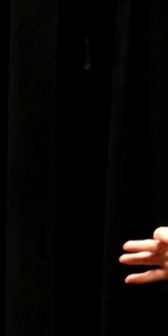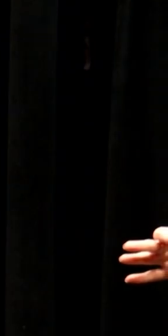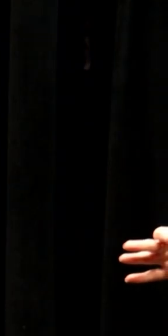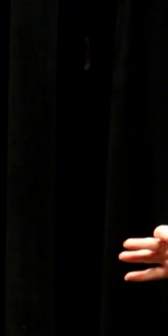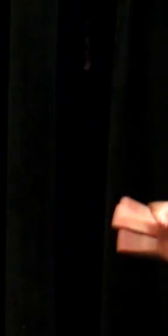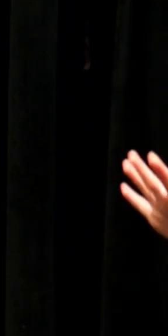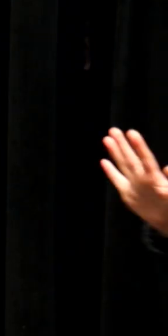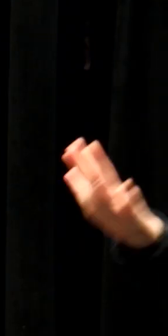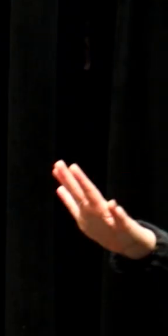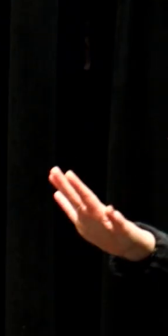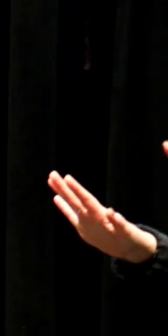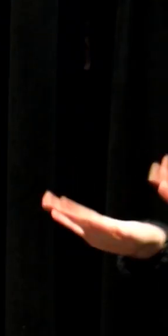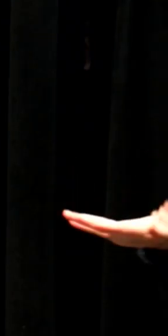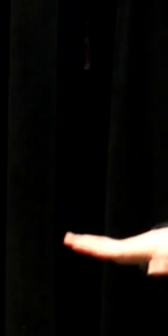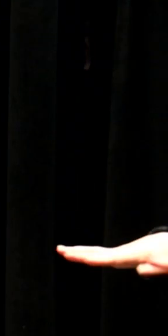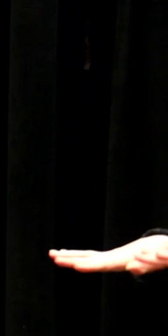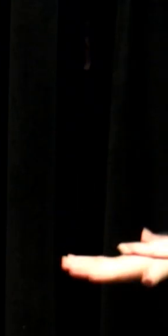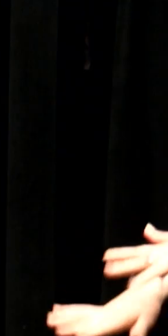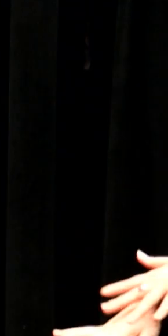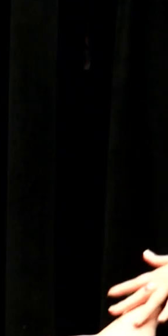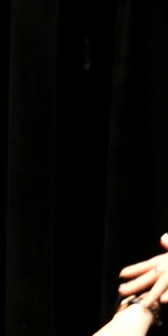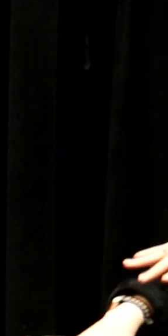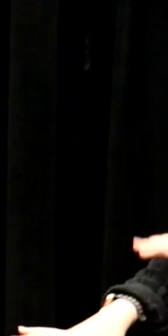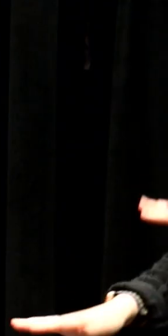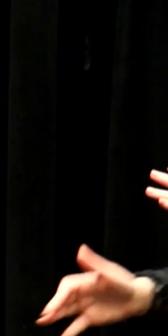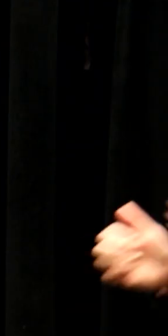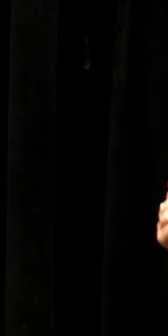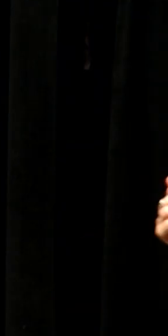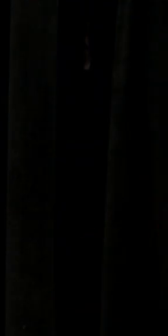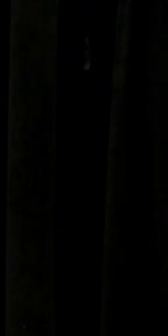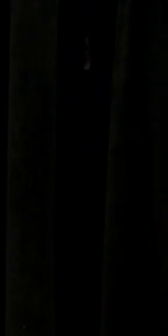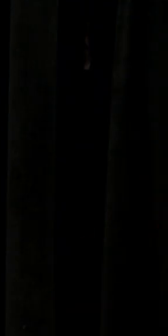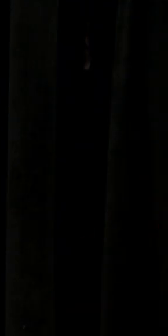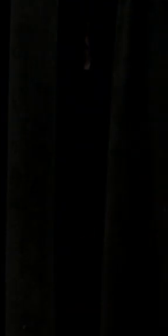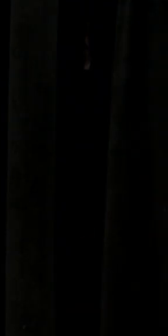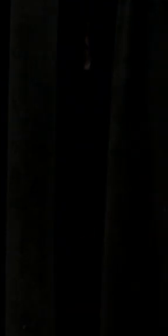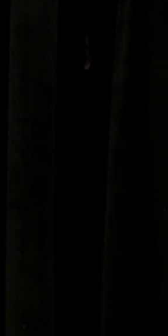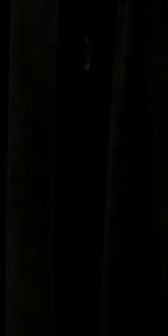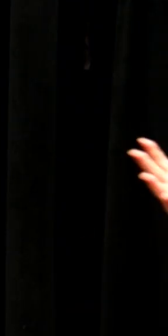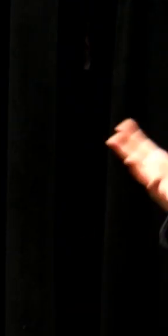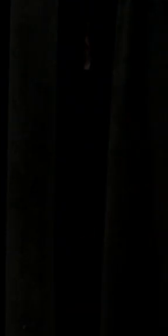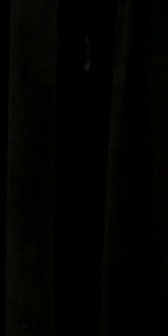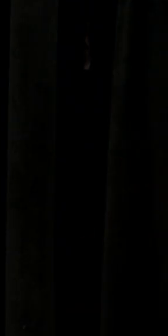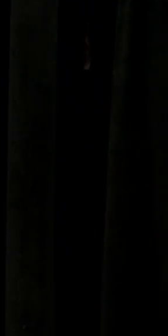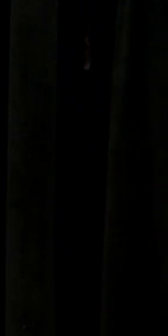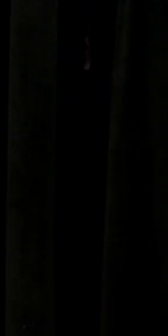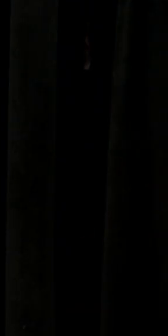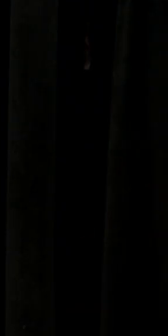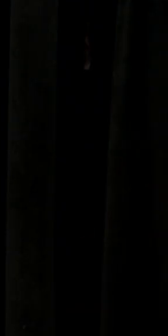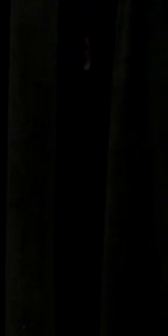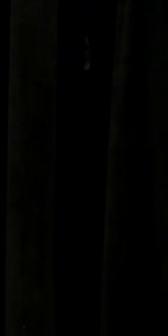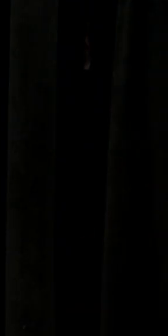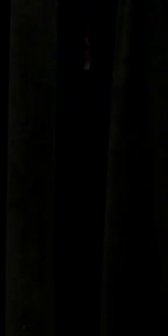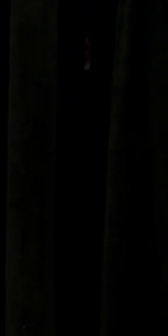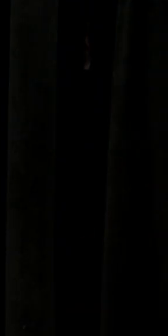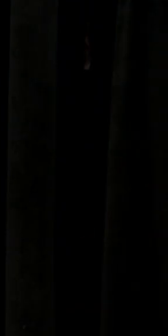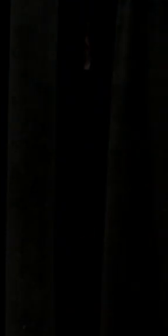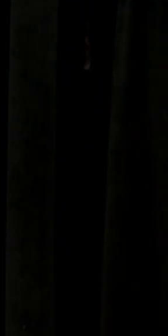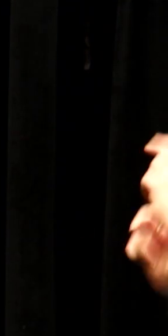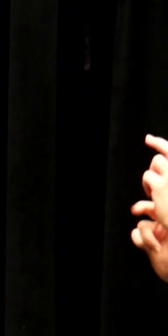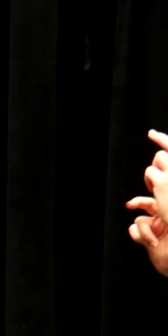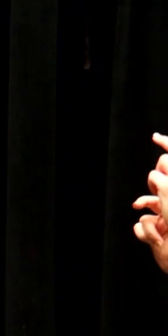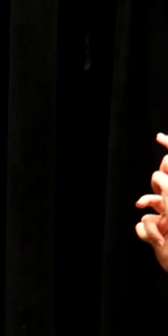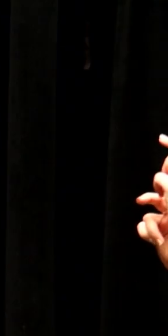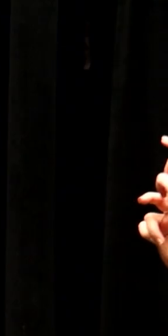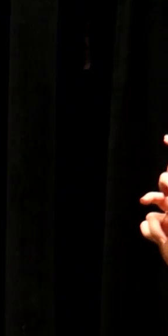take it kind of slow, because we wanted to make sure that we were making sure we were investing all